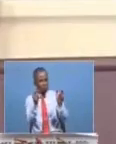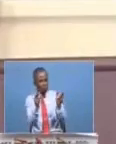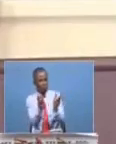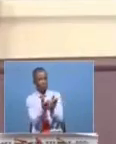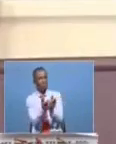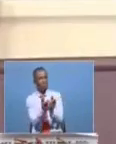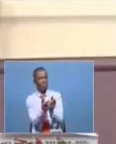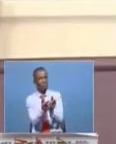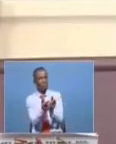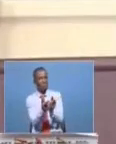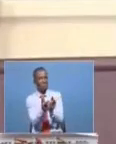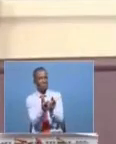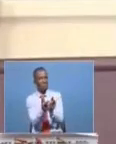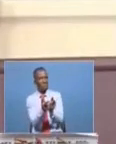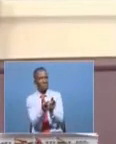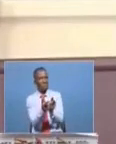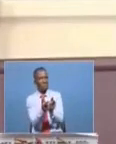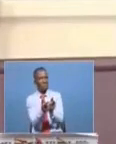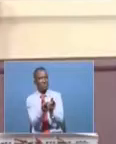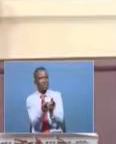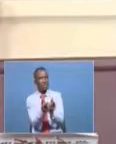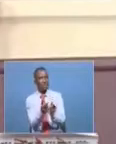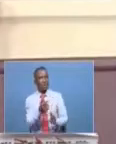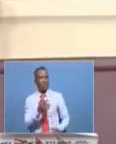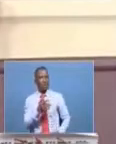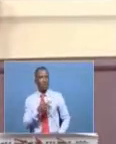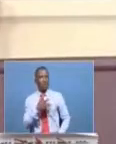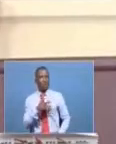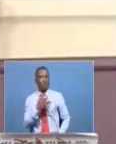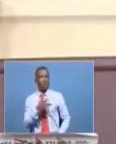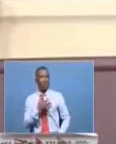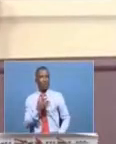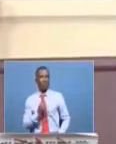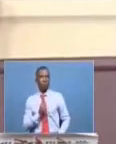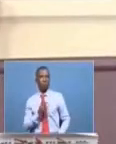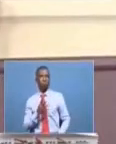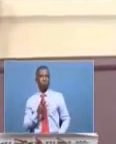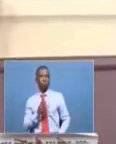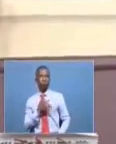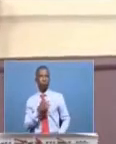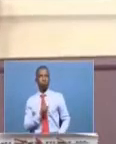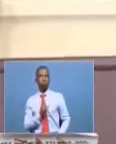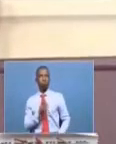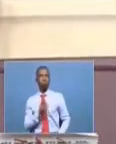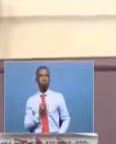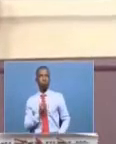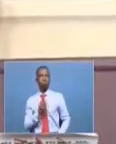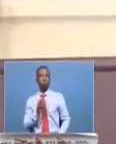who has become emotional by the decision of the court,